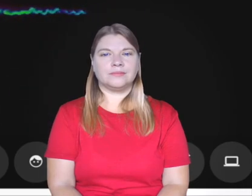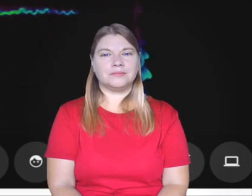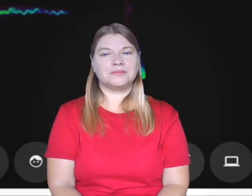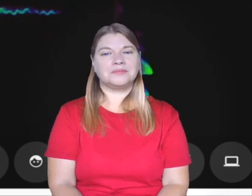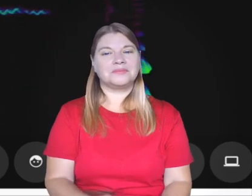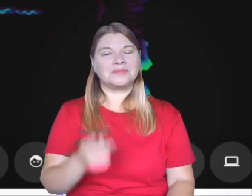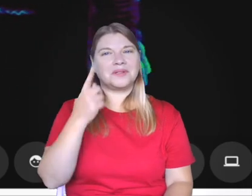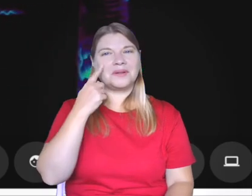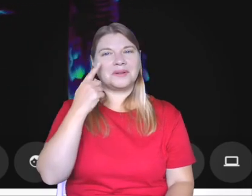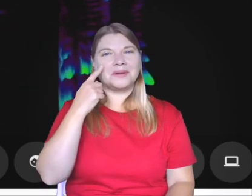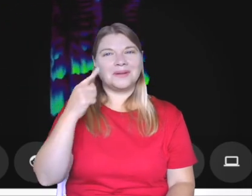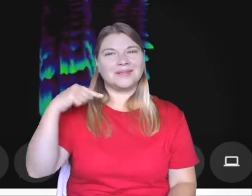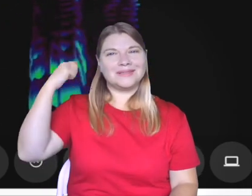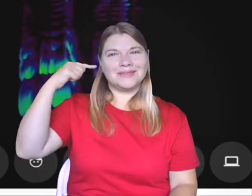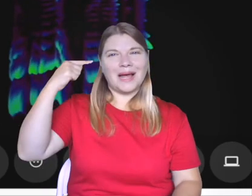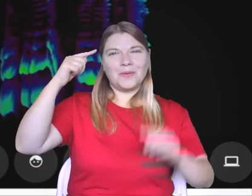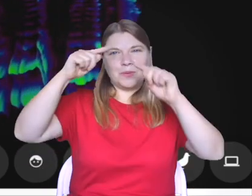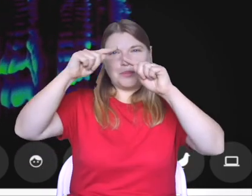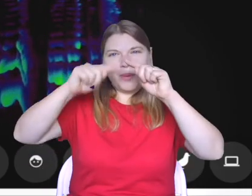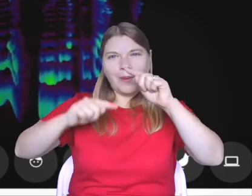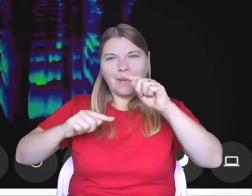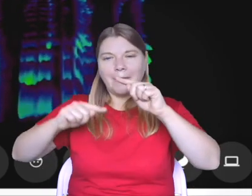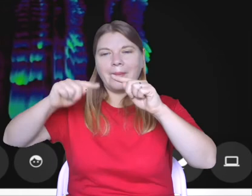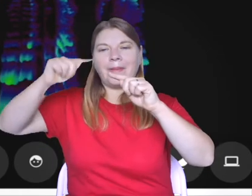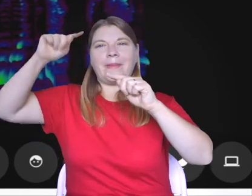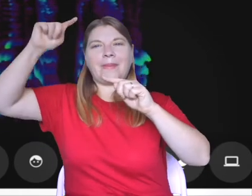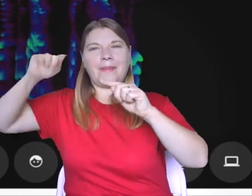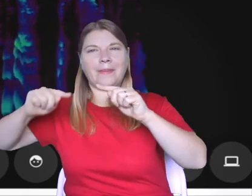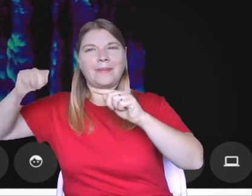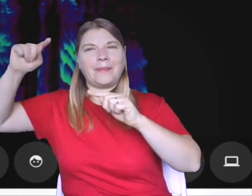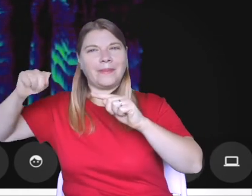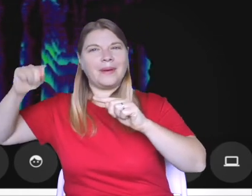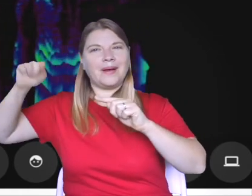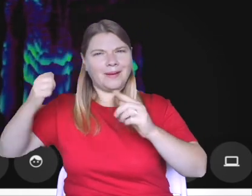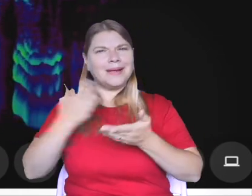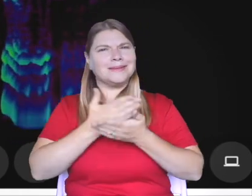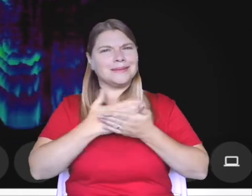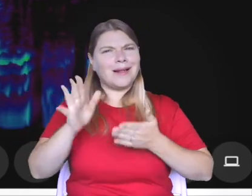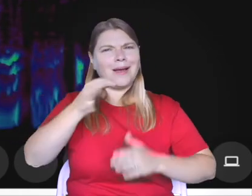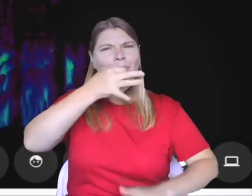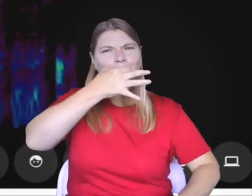Can you see the notes moving up and down? It's much clearer when you're whistling than when you're speaking.